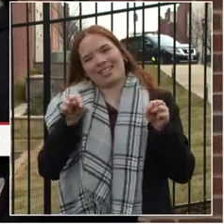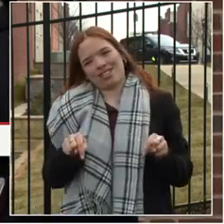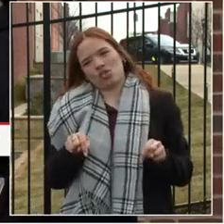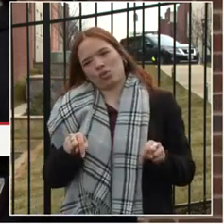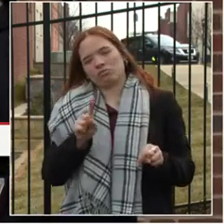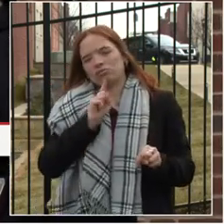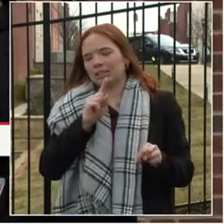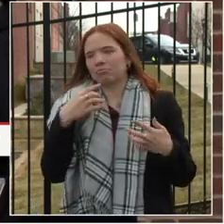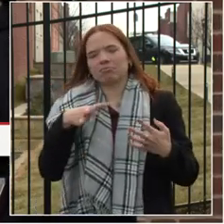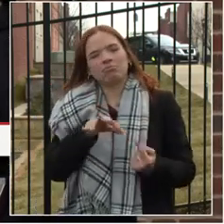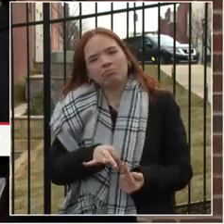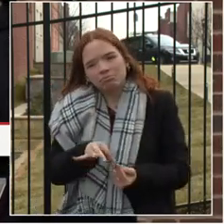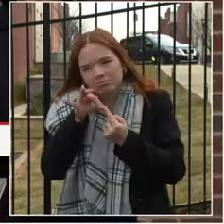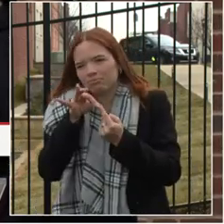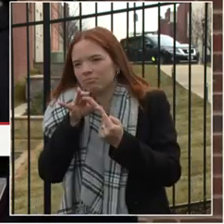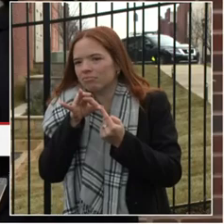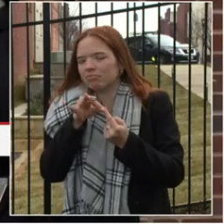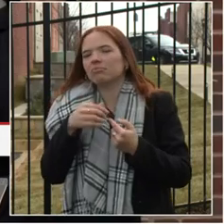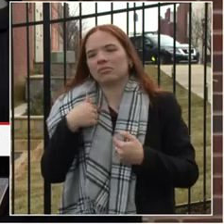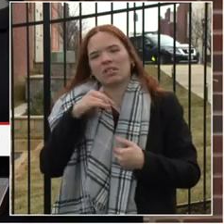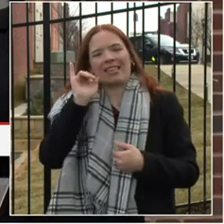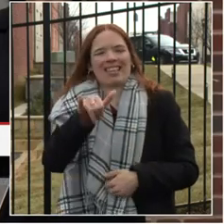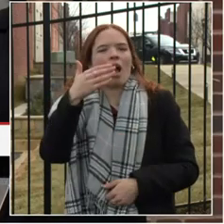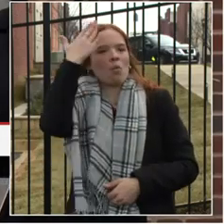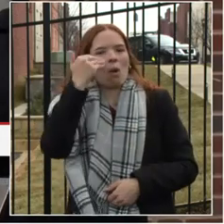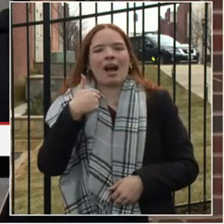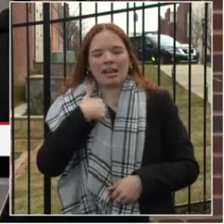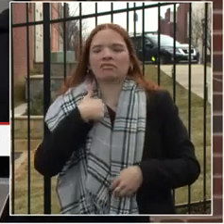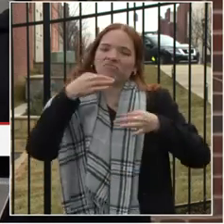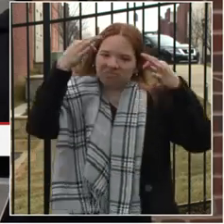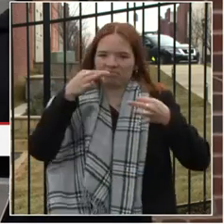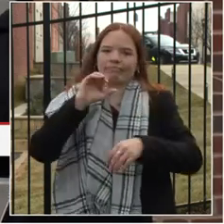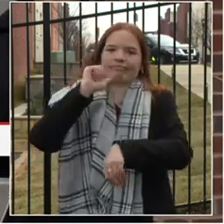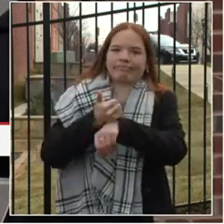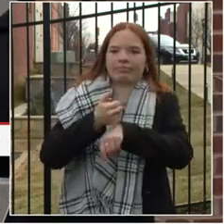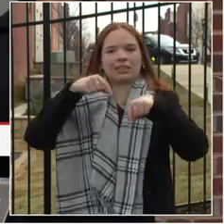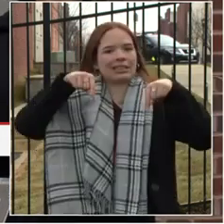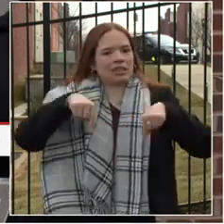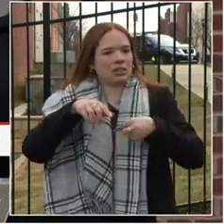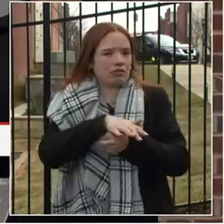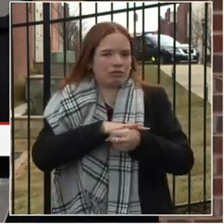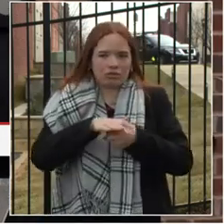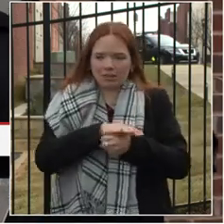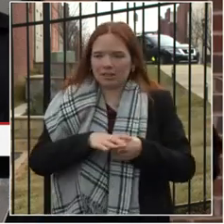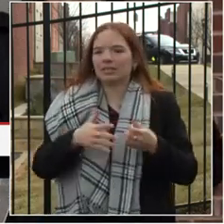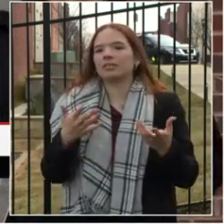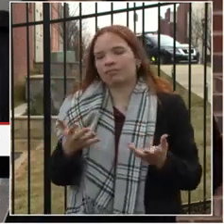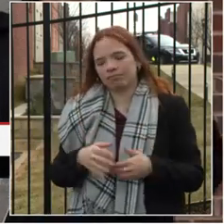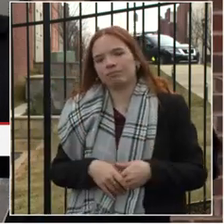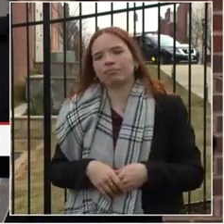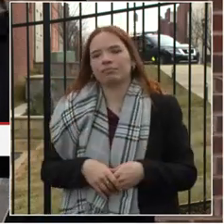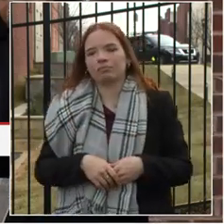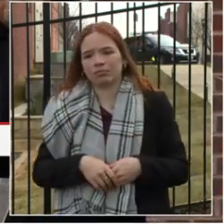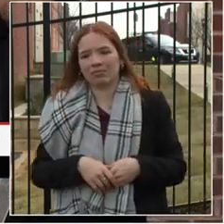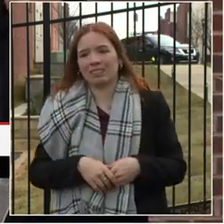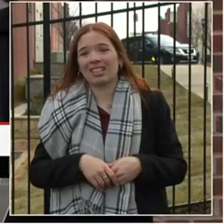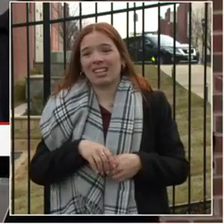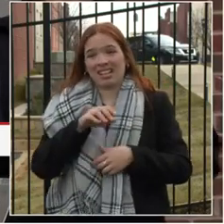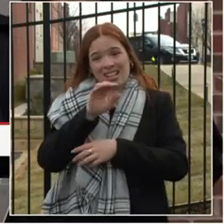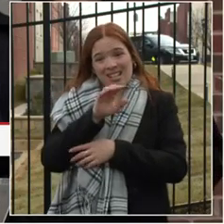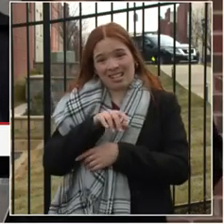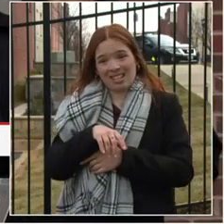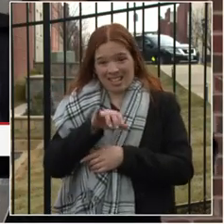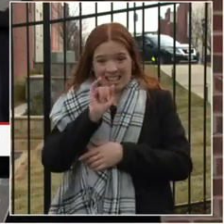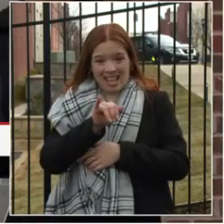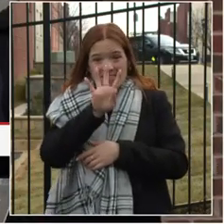we've chose to build here. At one point, this 4.8 acres was the front lawn of St. Paul's